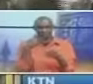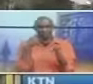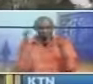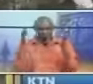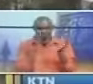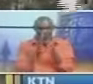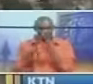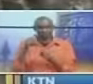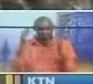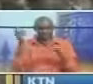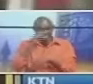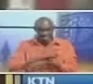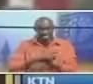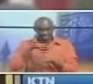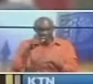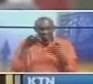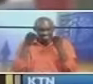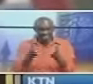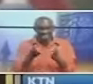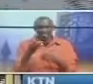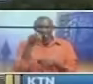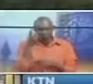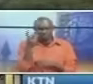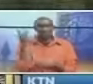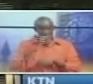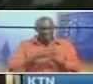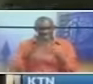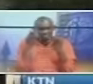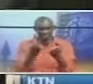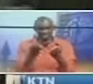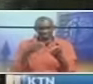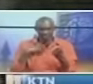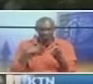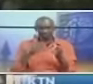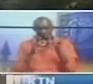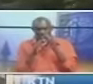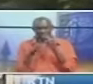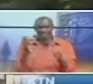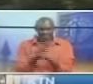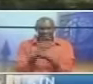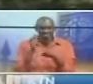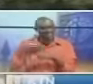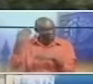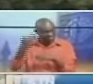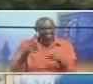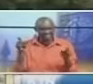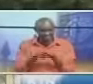day. They have been here for the last 3 weeks, going through the same routine every single